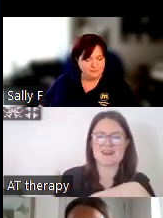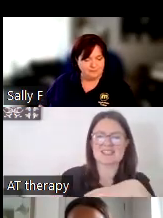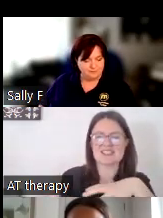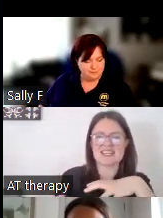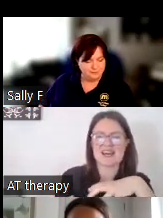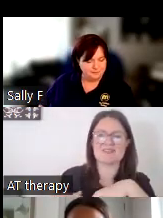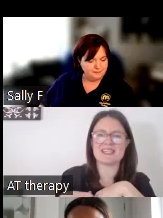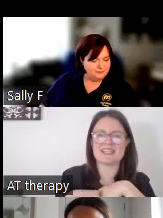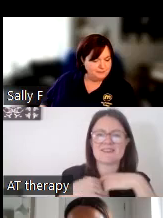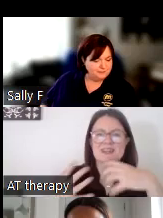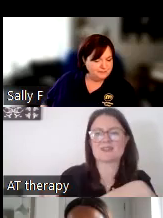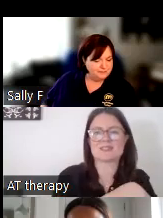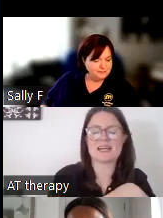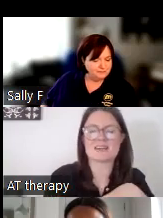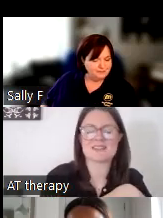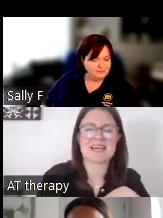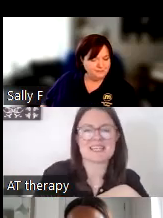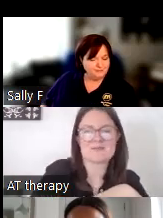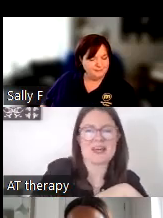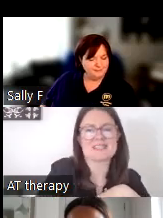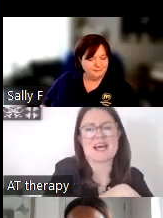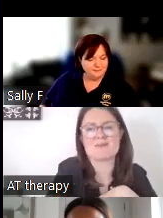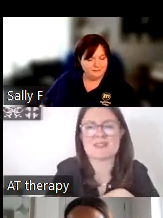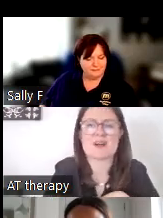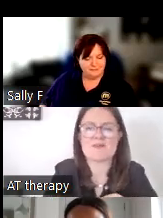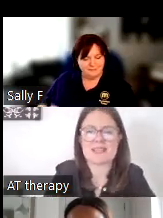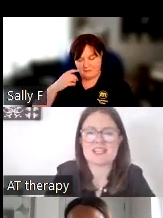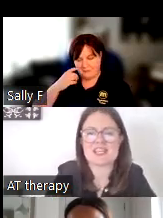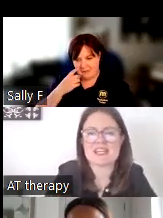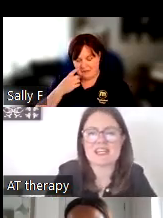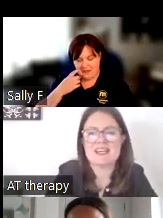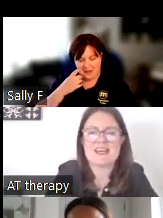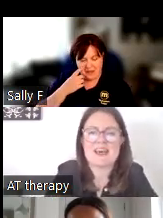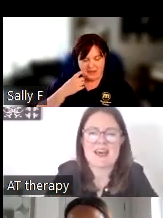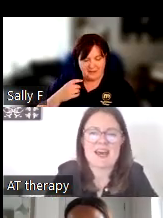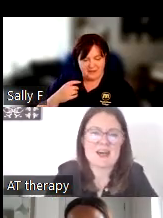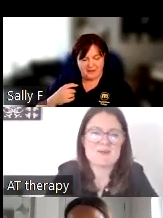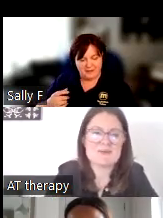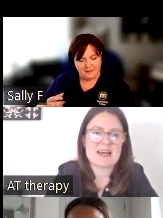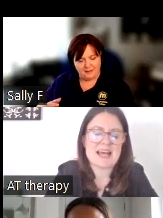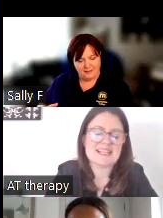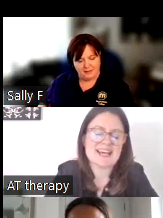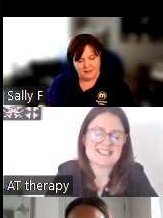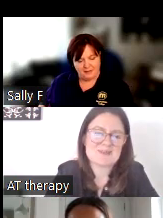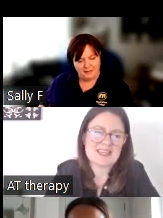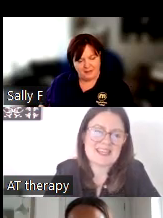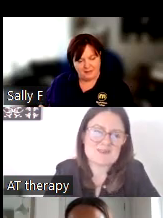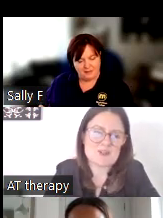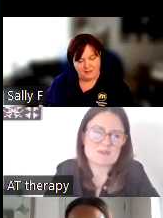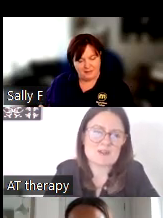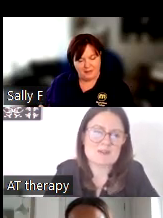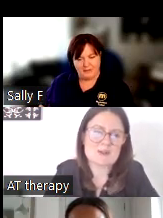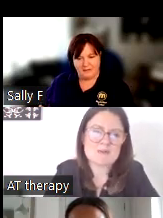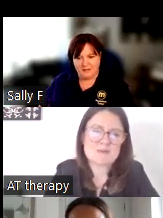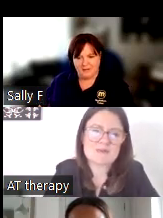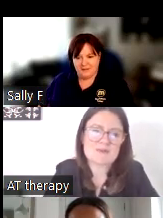communication interaction that you're having. Give that good eye contact, give that time to the conversation, and yeah, just make it as fun